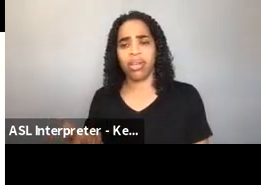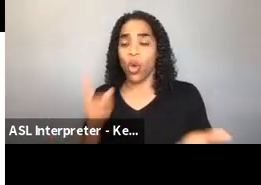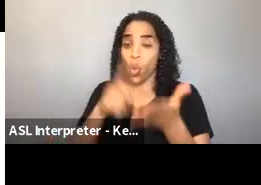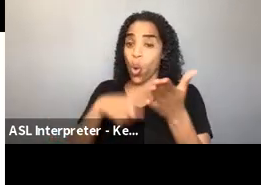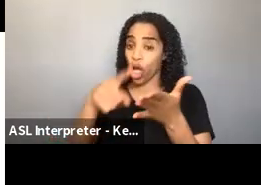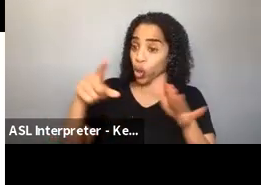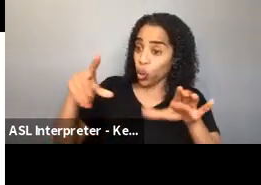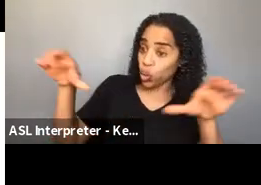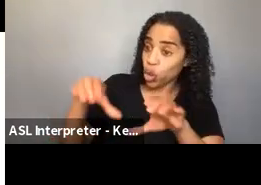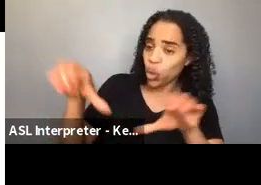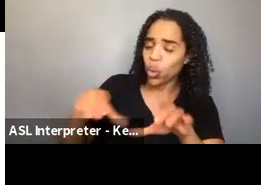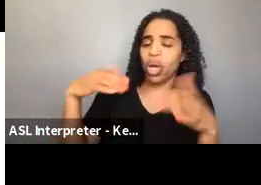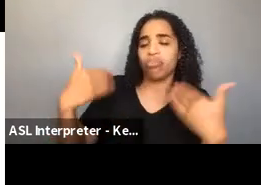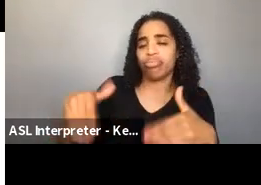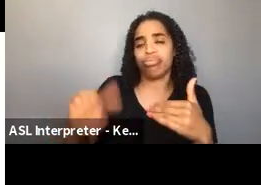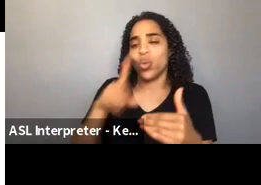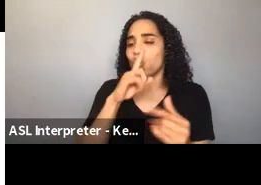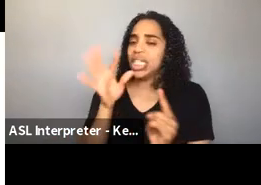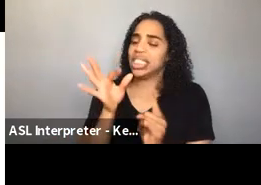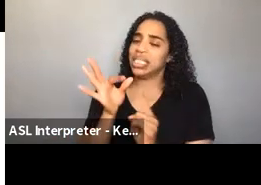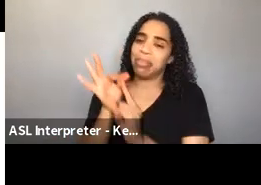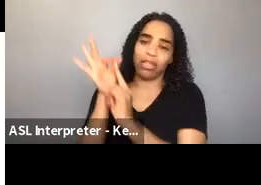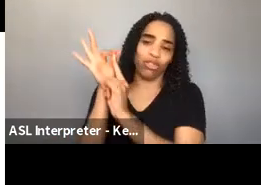so special that